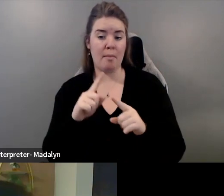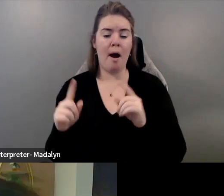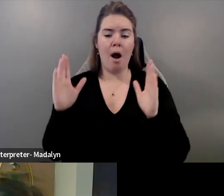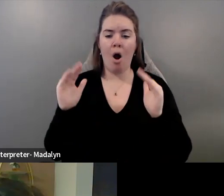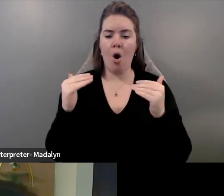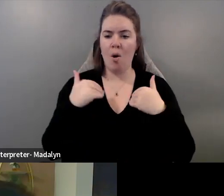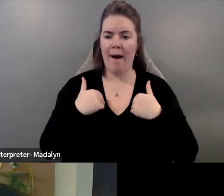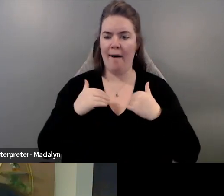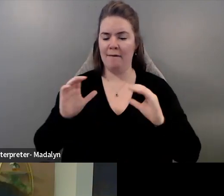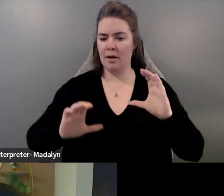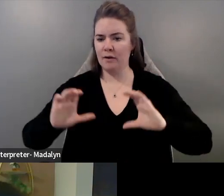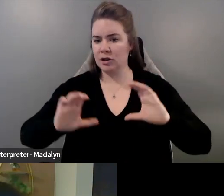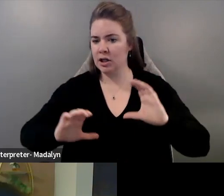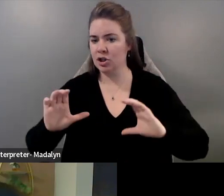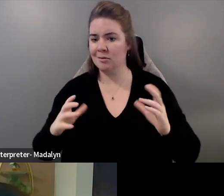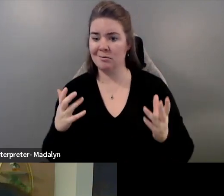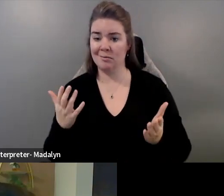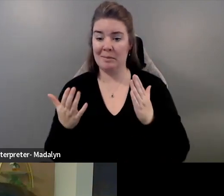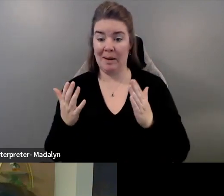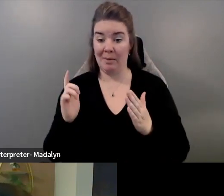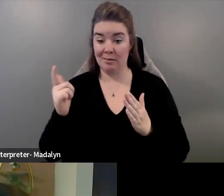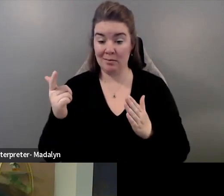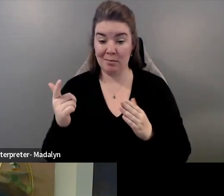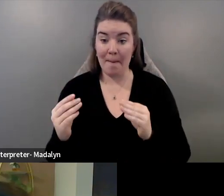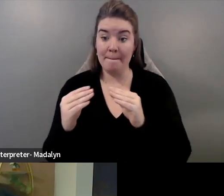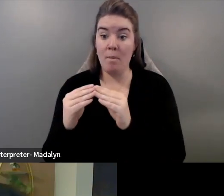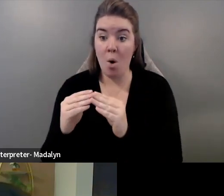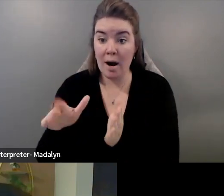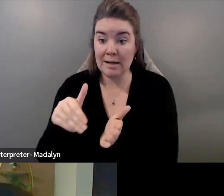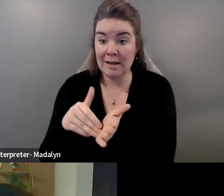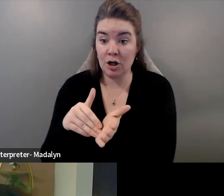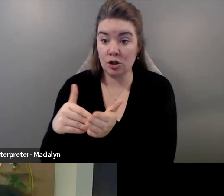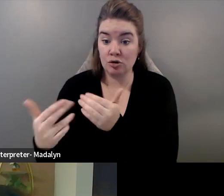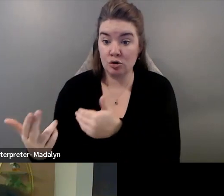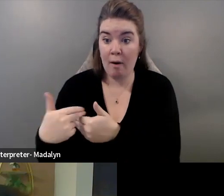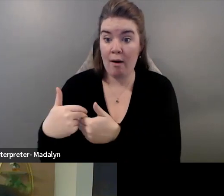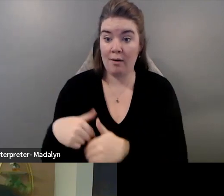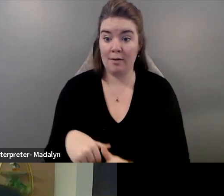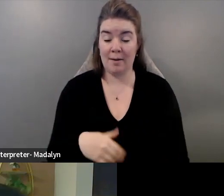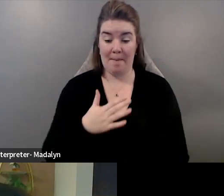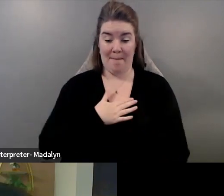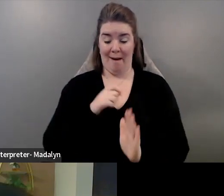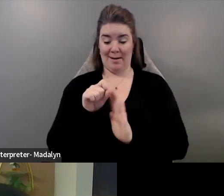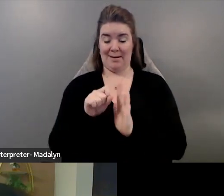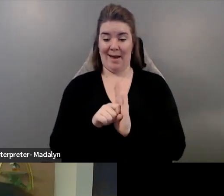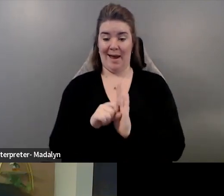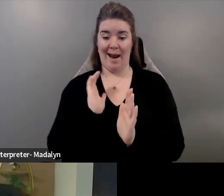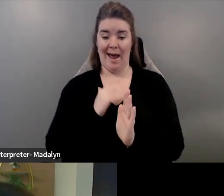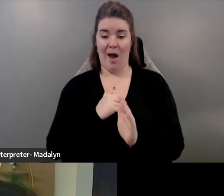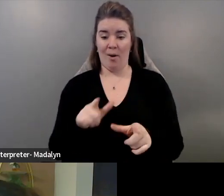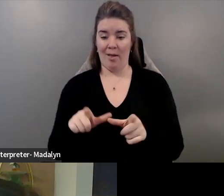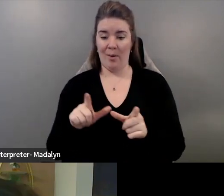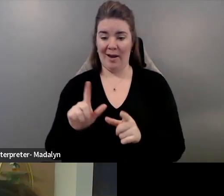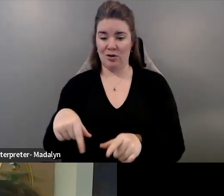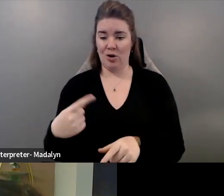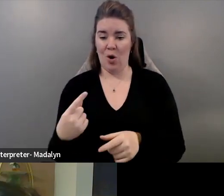to maybe in the near future get more centers for independent living, because in my state, our centers only cover